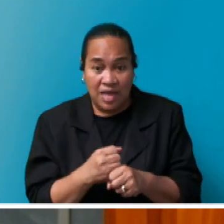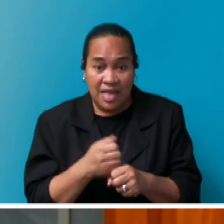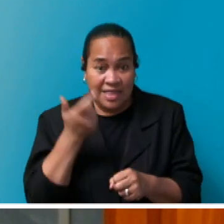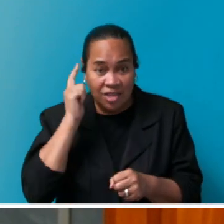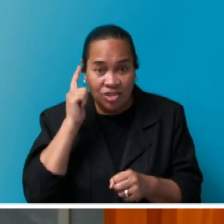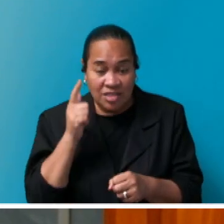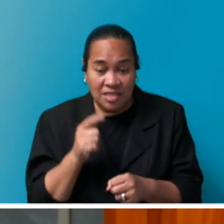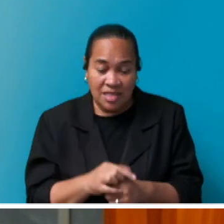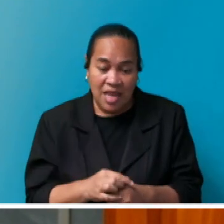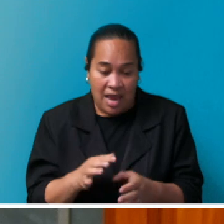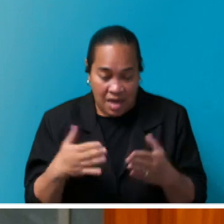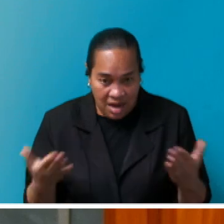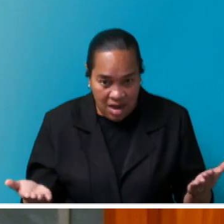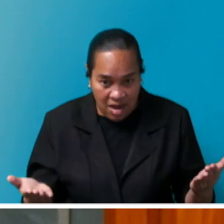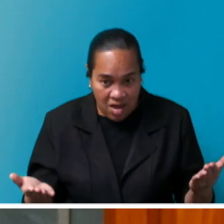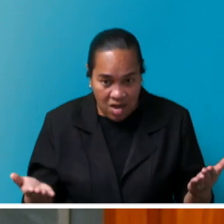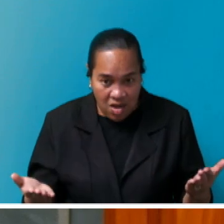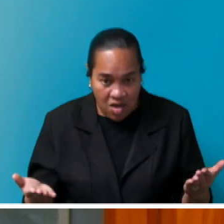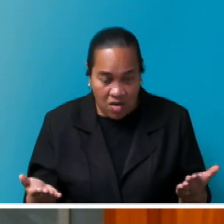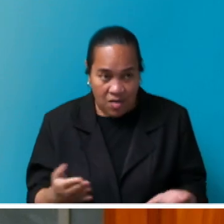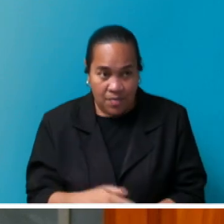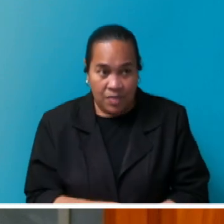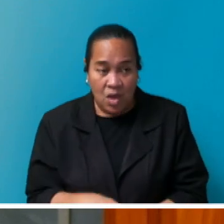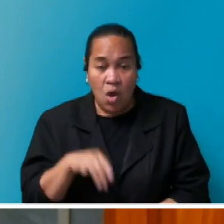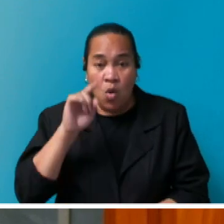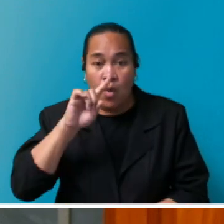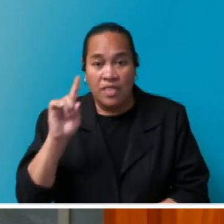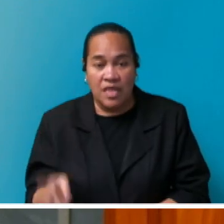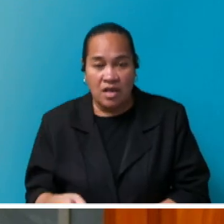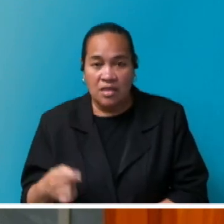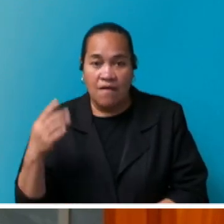currently in service to 1,422. Thank you, Mr. Speaker.